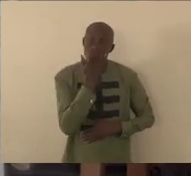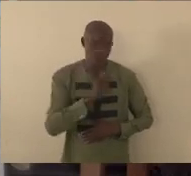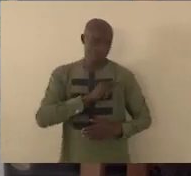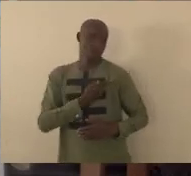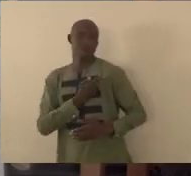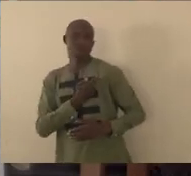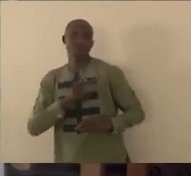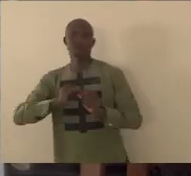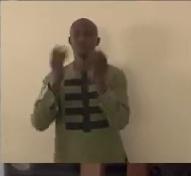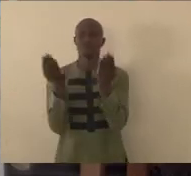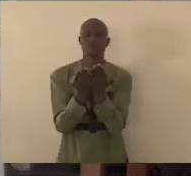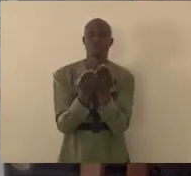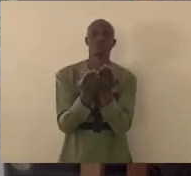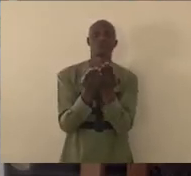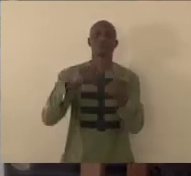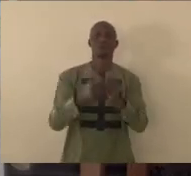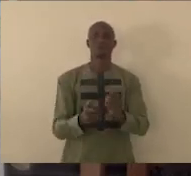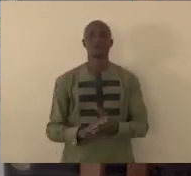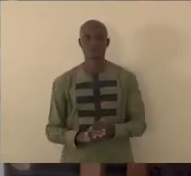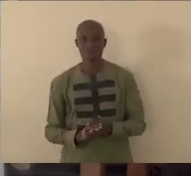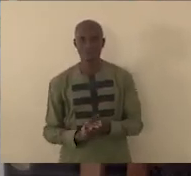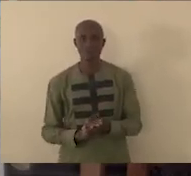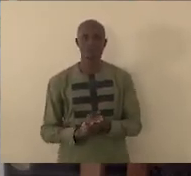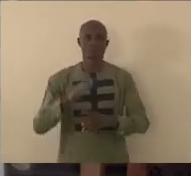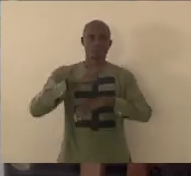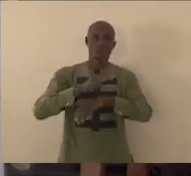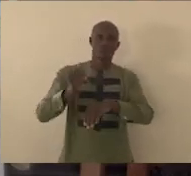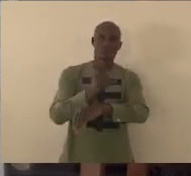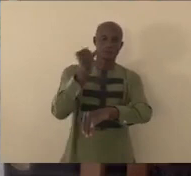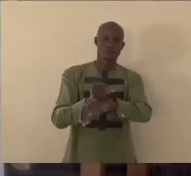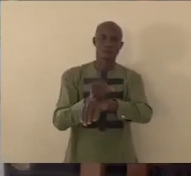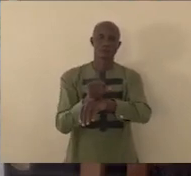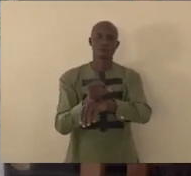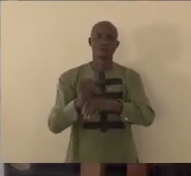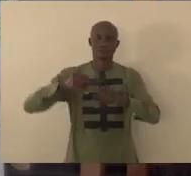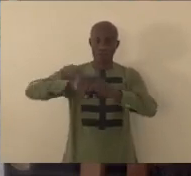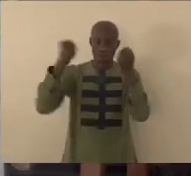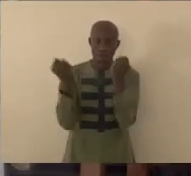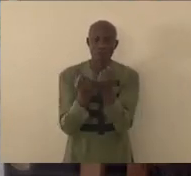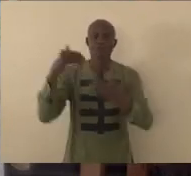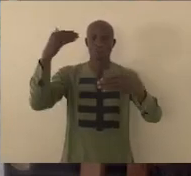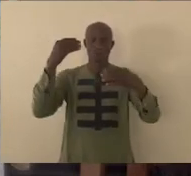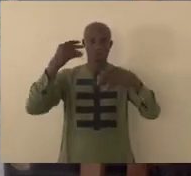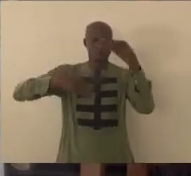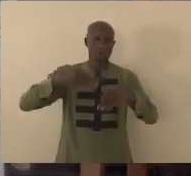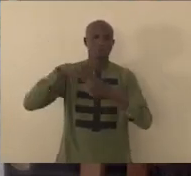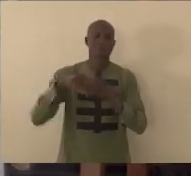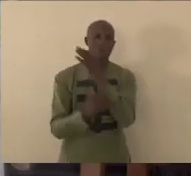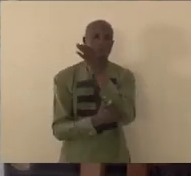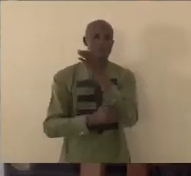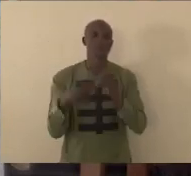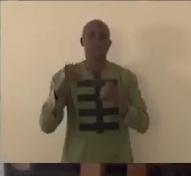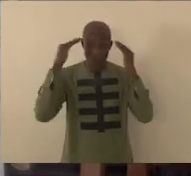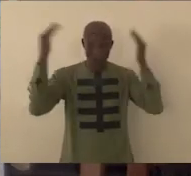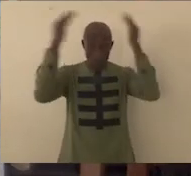they called tribalism." On the institution of social justice and equity in the country, the